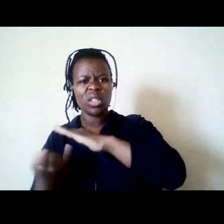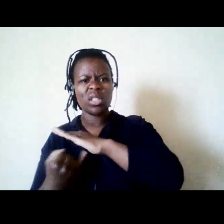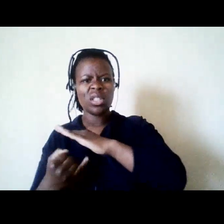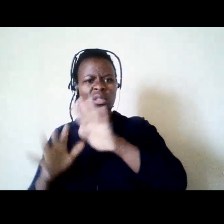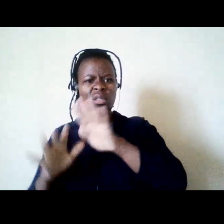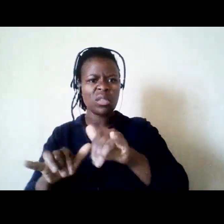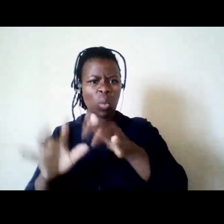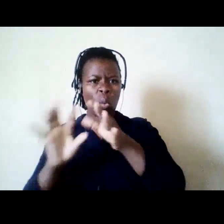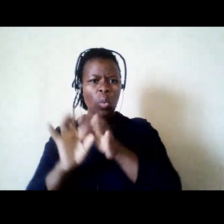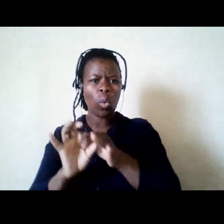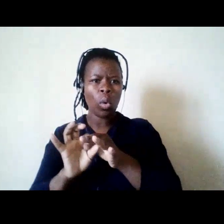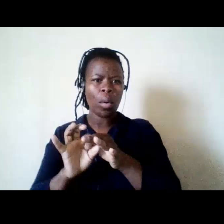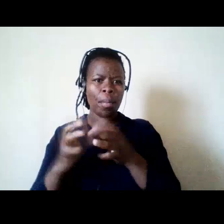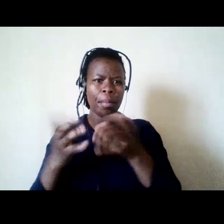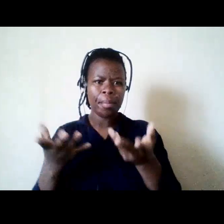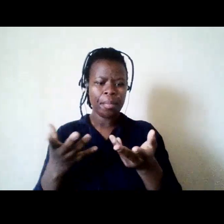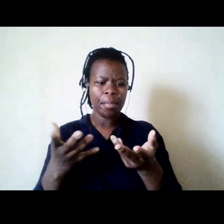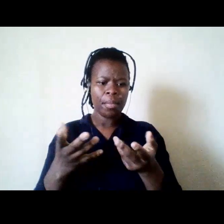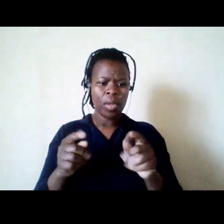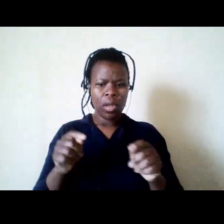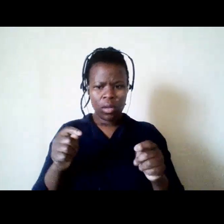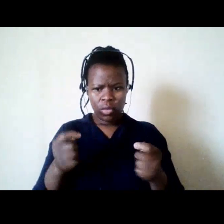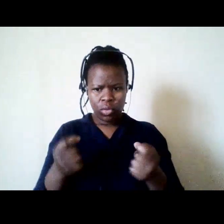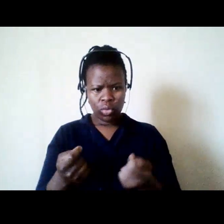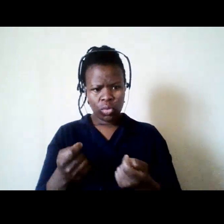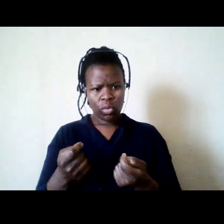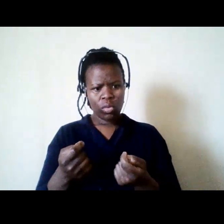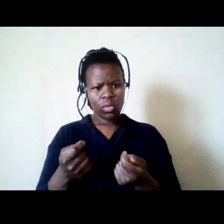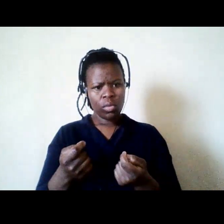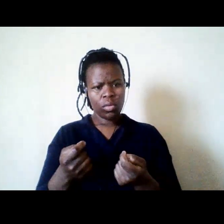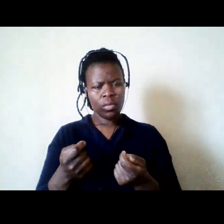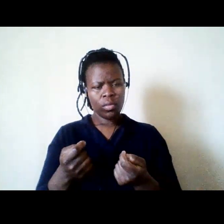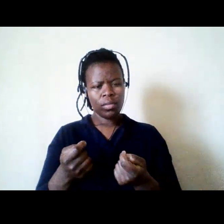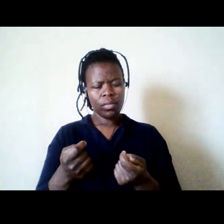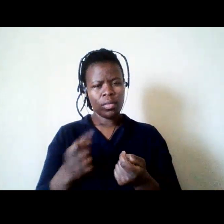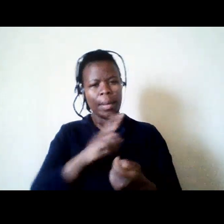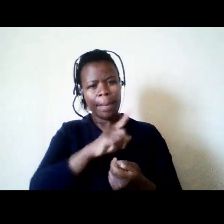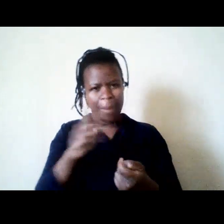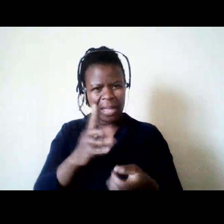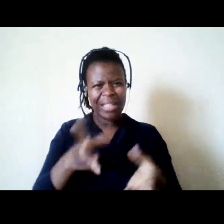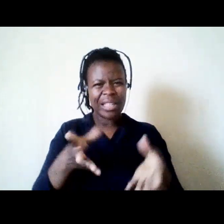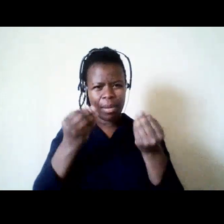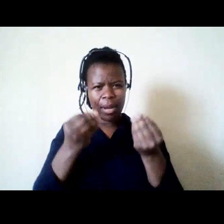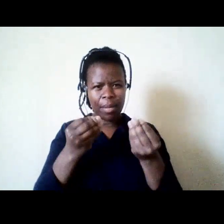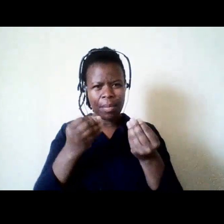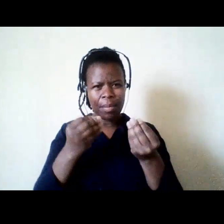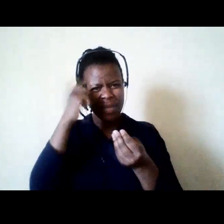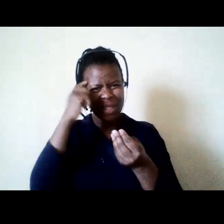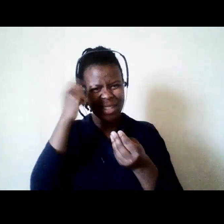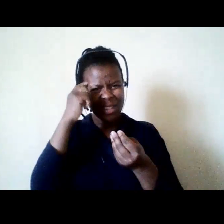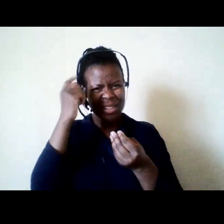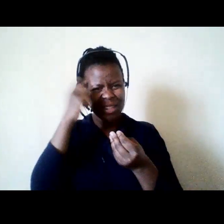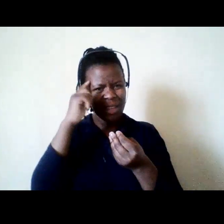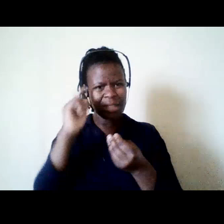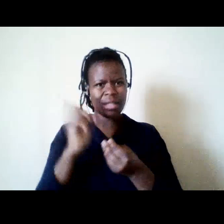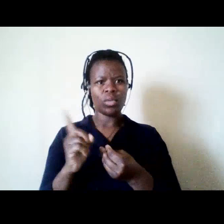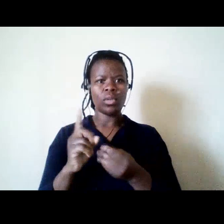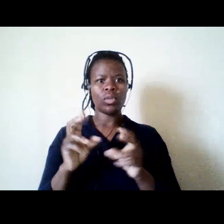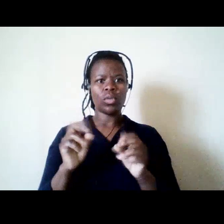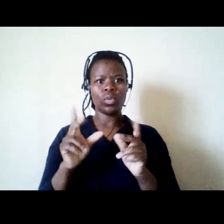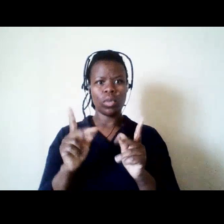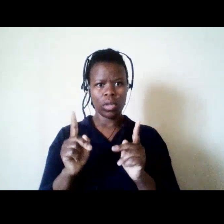come in for the children, but I didn't get the sense that they were almost imposing on what the children or the